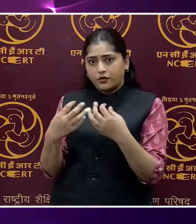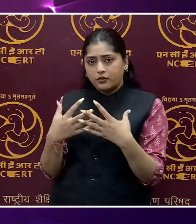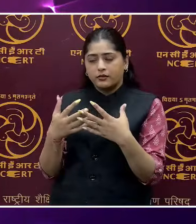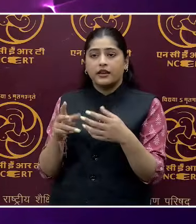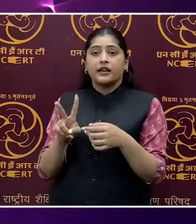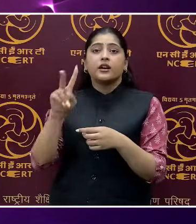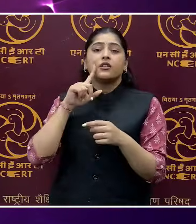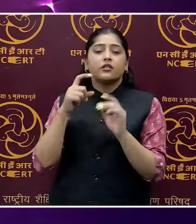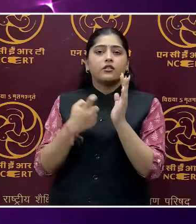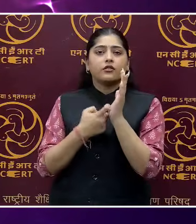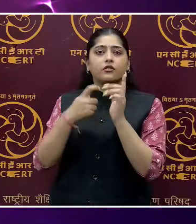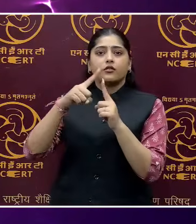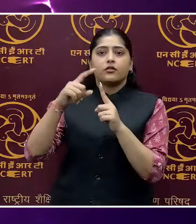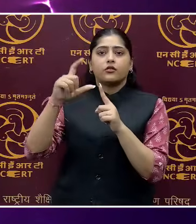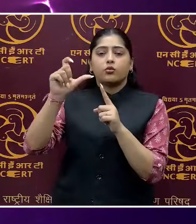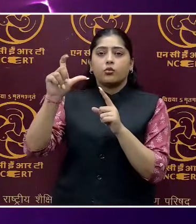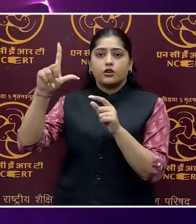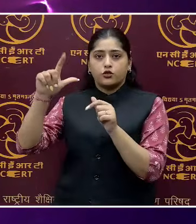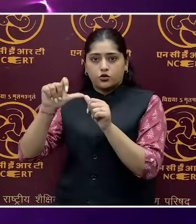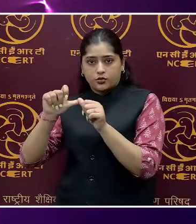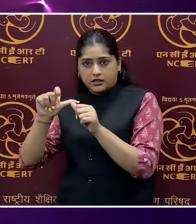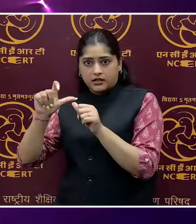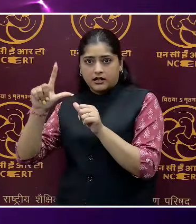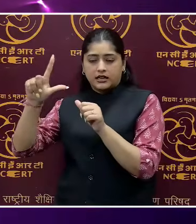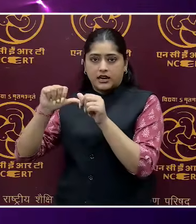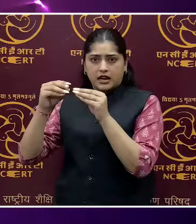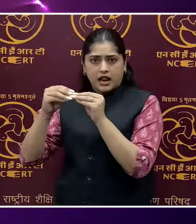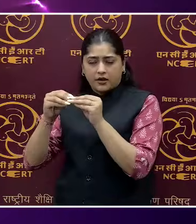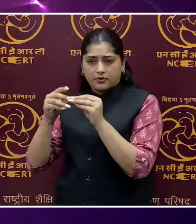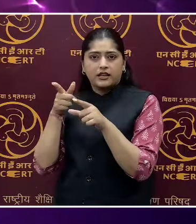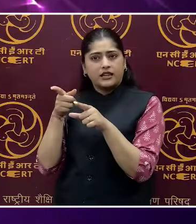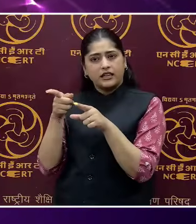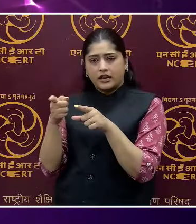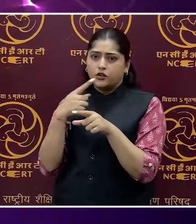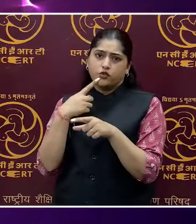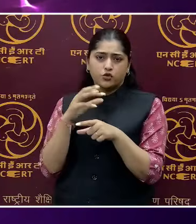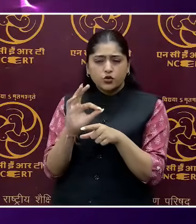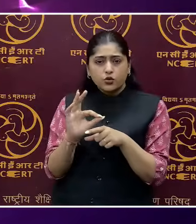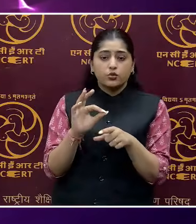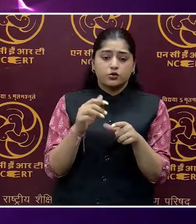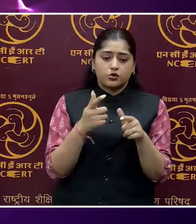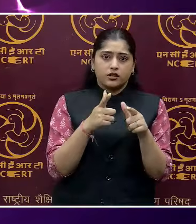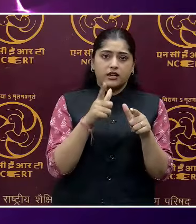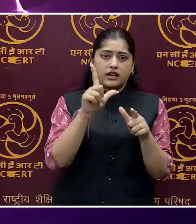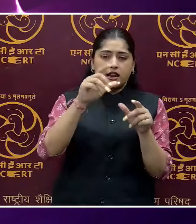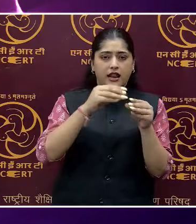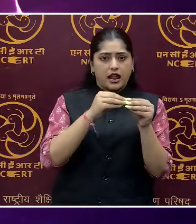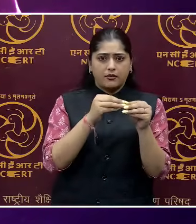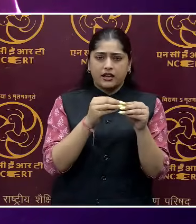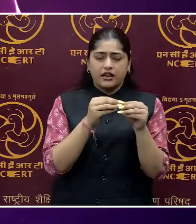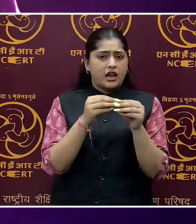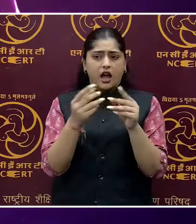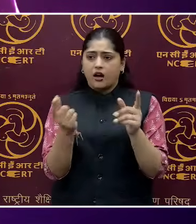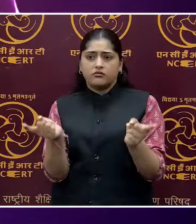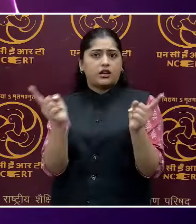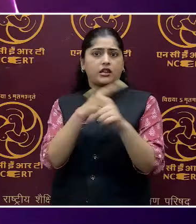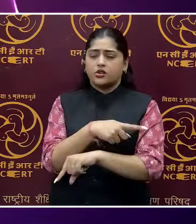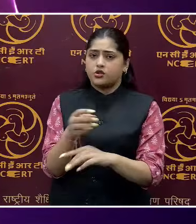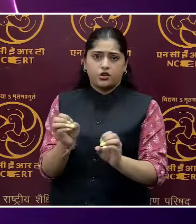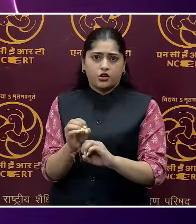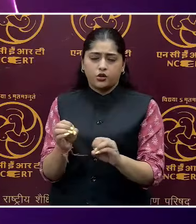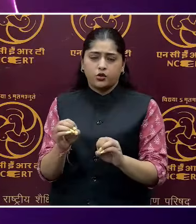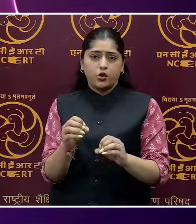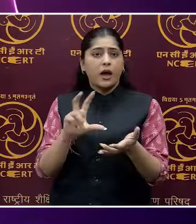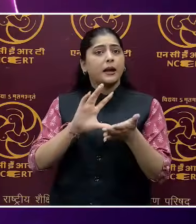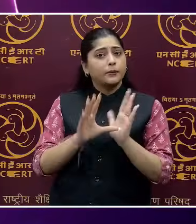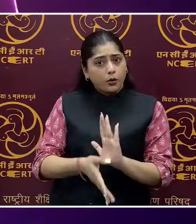the replacement of the physical laboratories. They are just providing additional support to the real laboratories, where